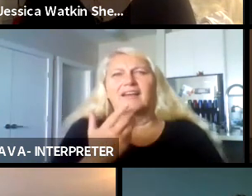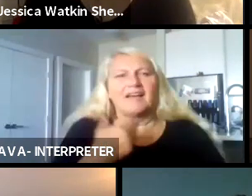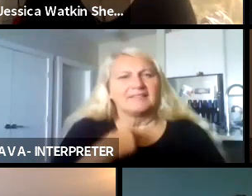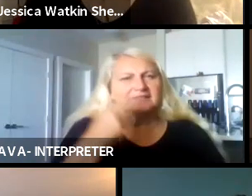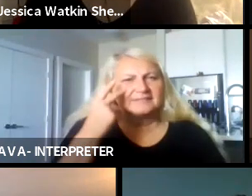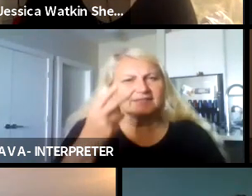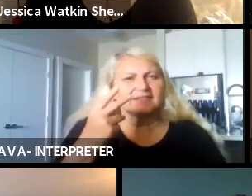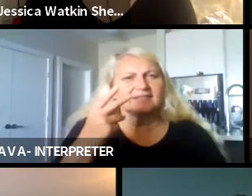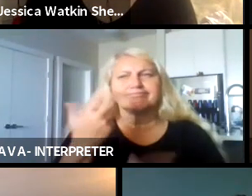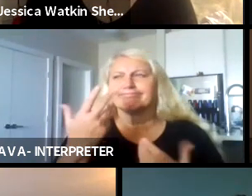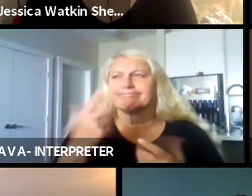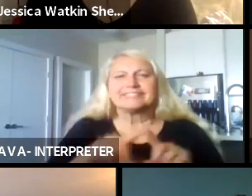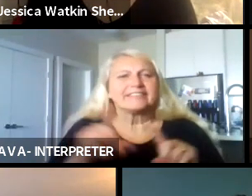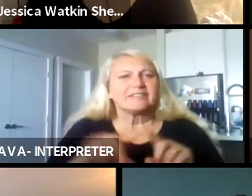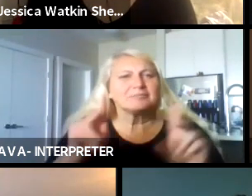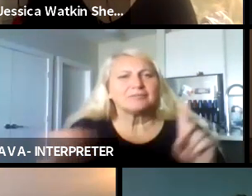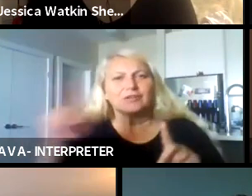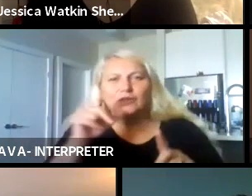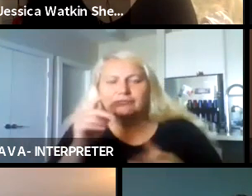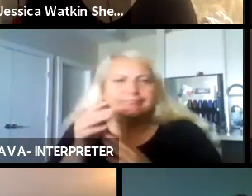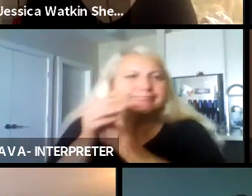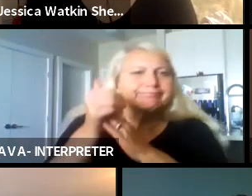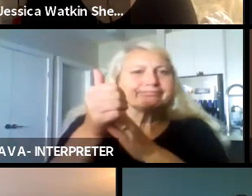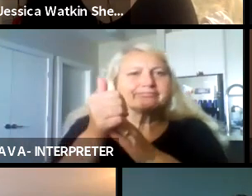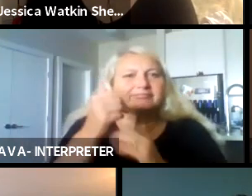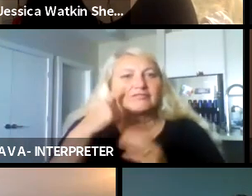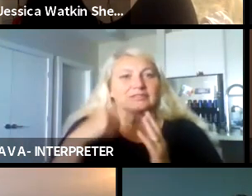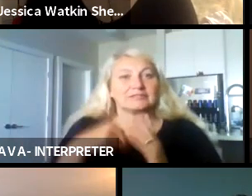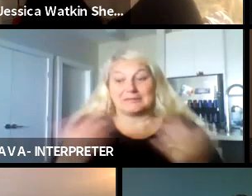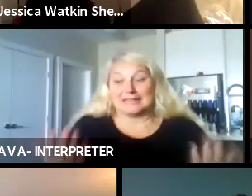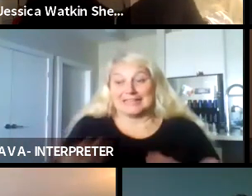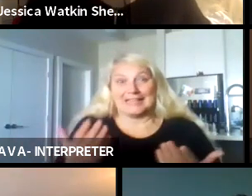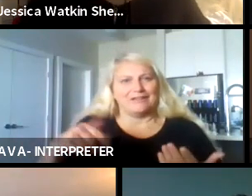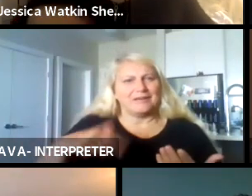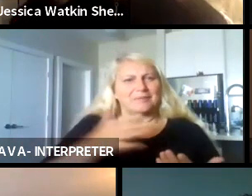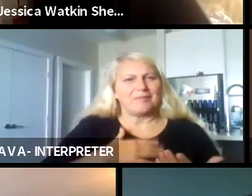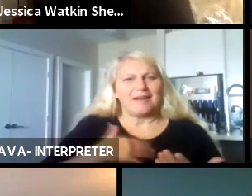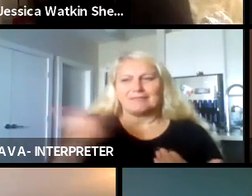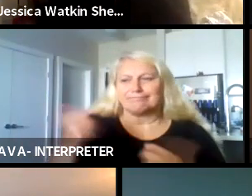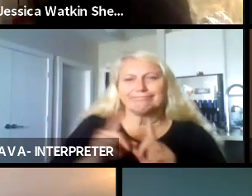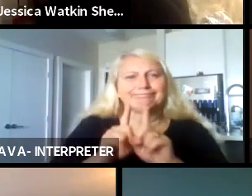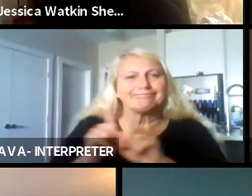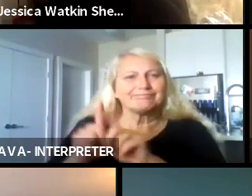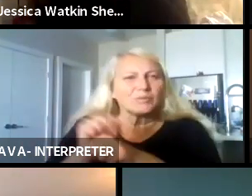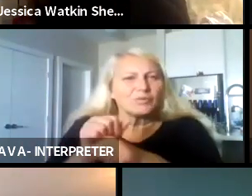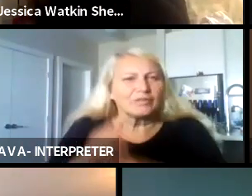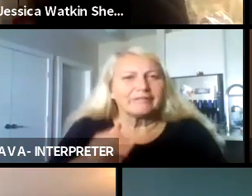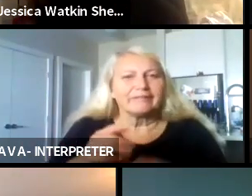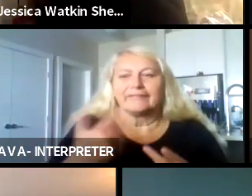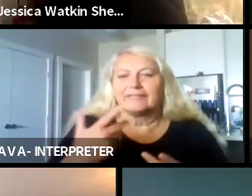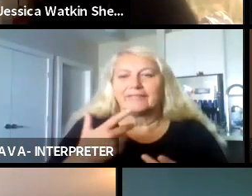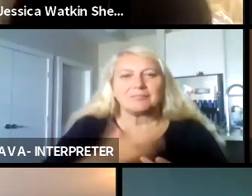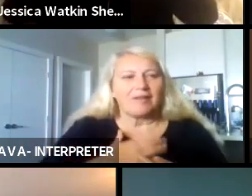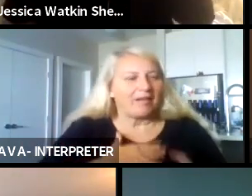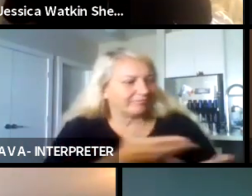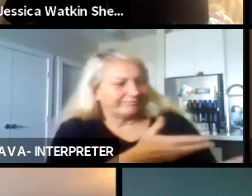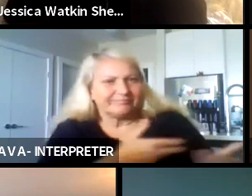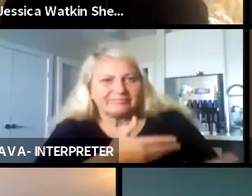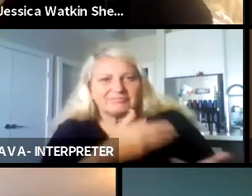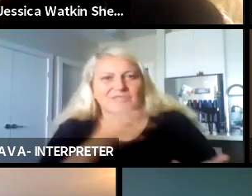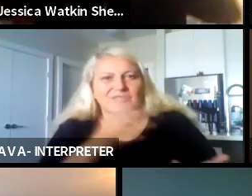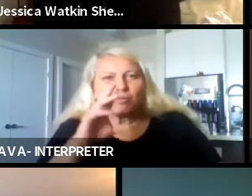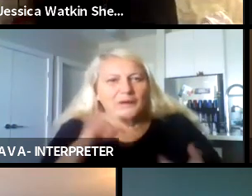leadership coming from my colleagues here, my Crip and Deaf and other colleagues here who